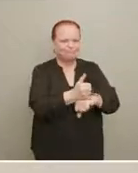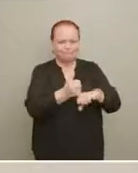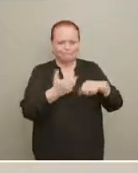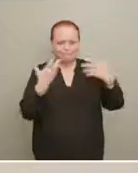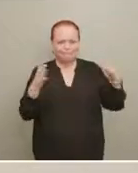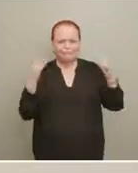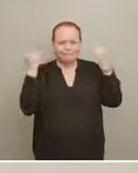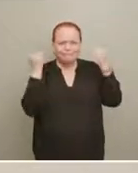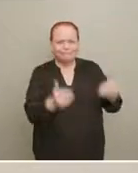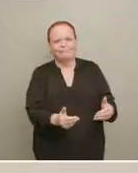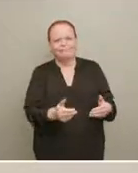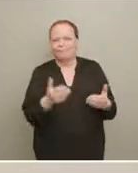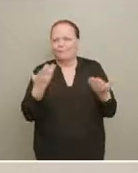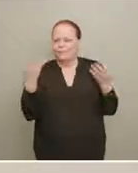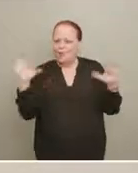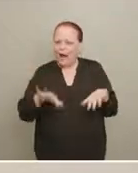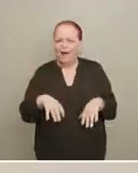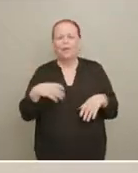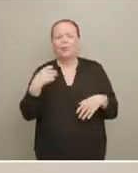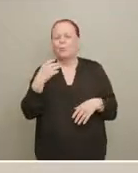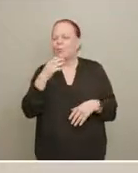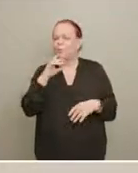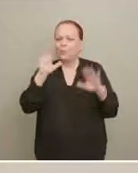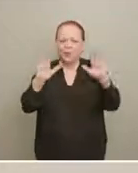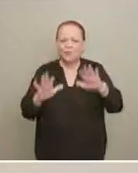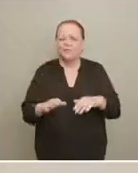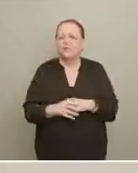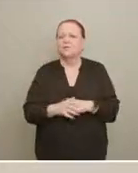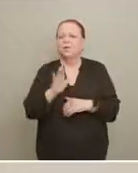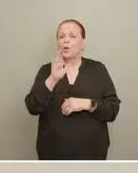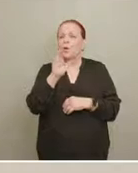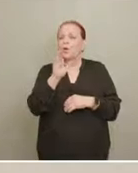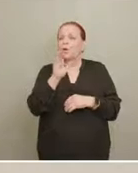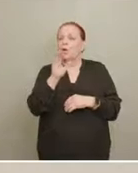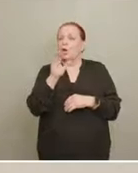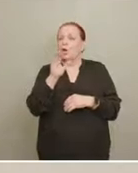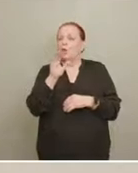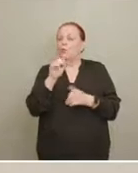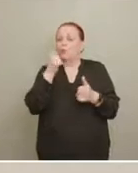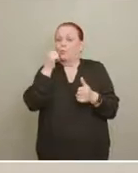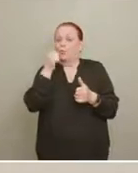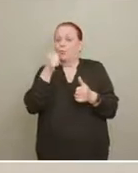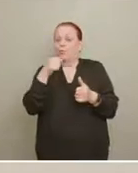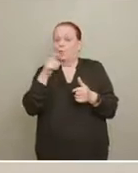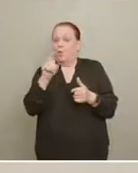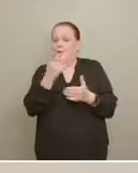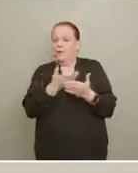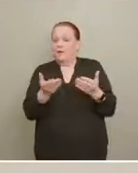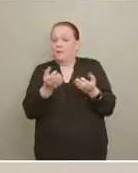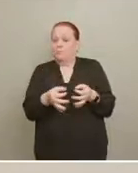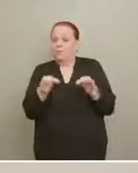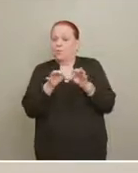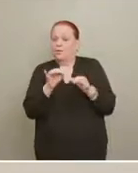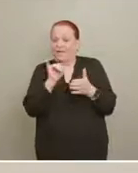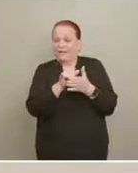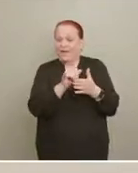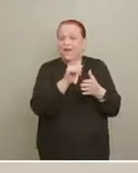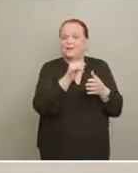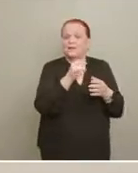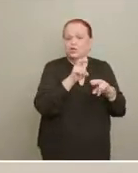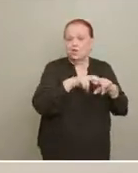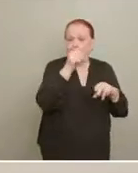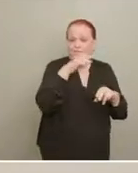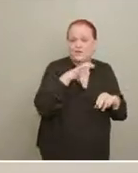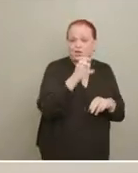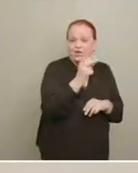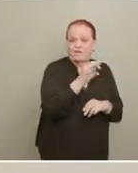important about what your conversation with Chairman Chafee was is that it is free for Orange County residents, and that we